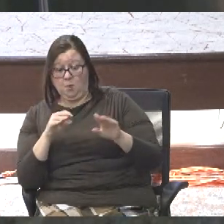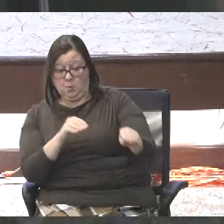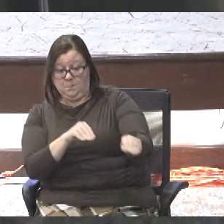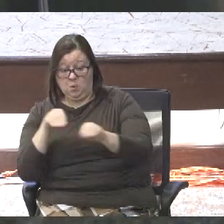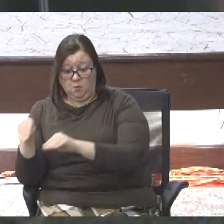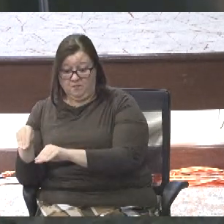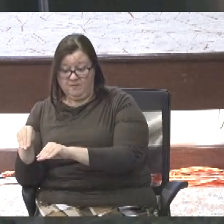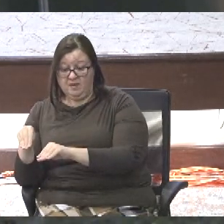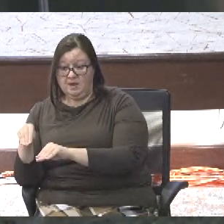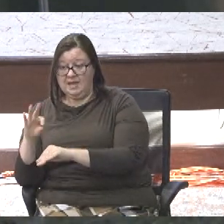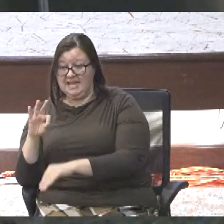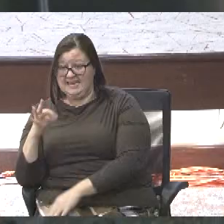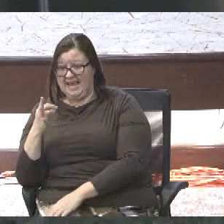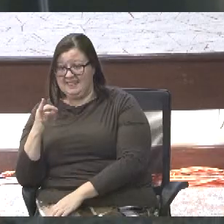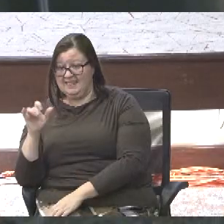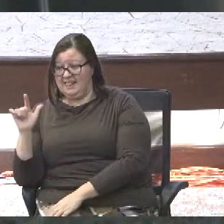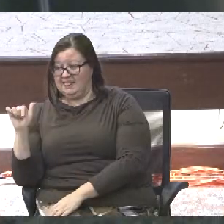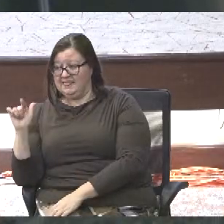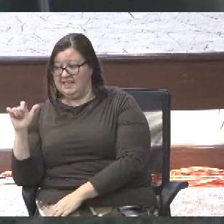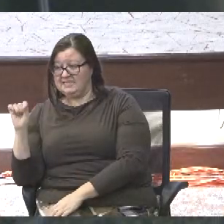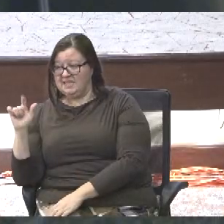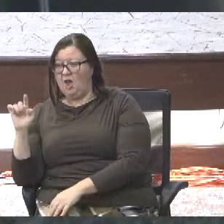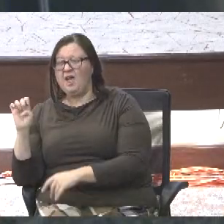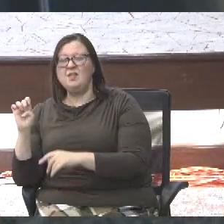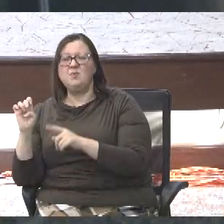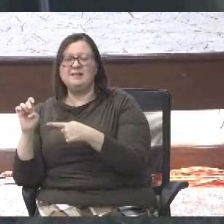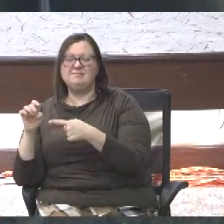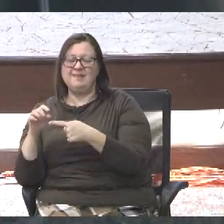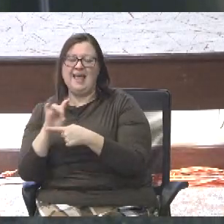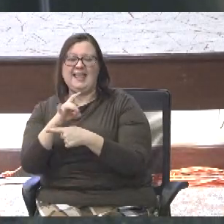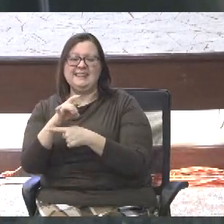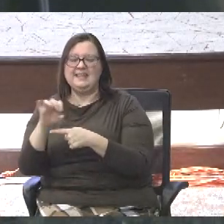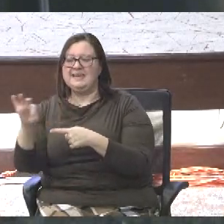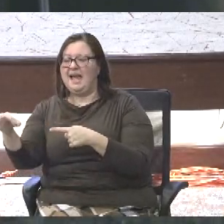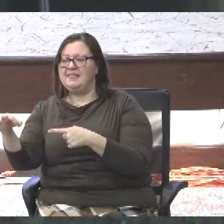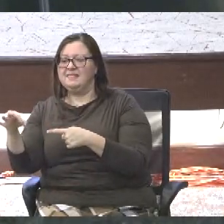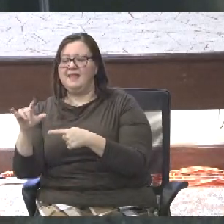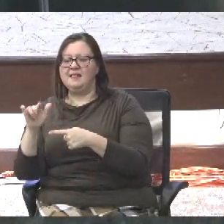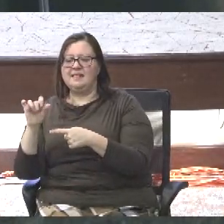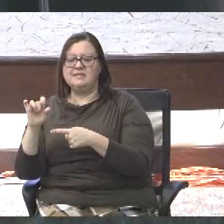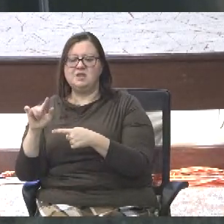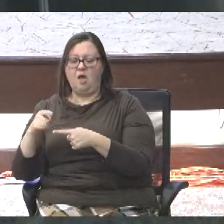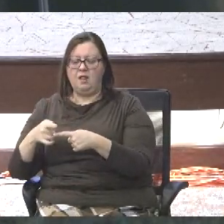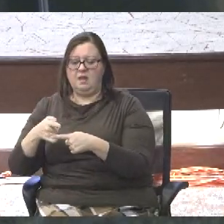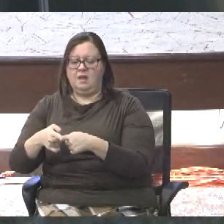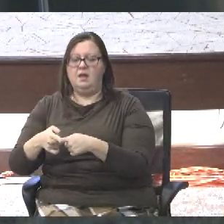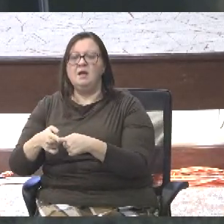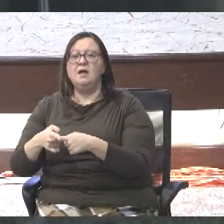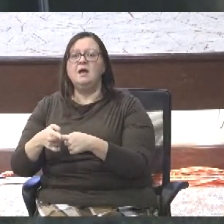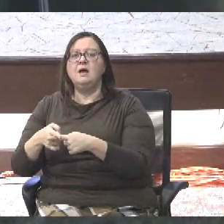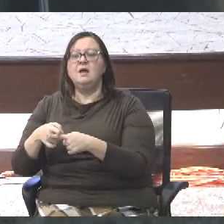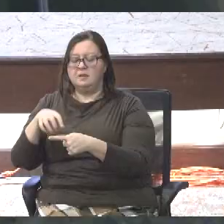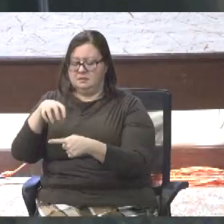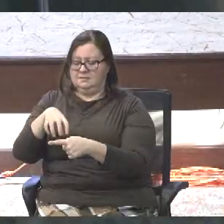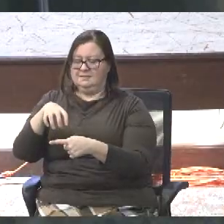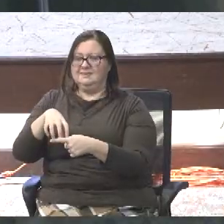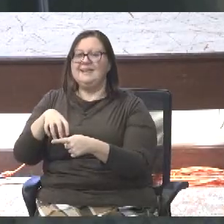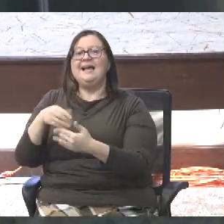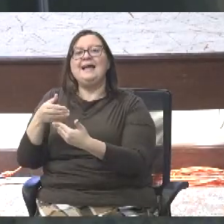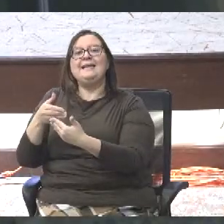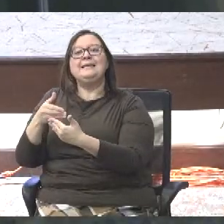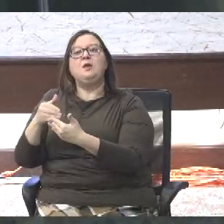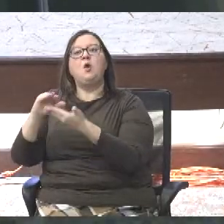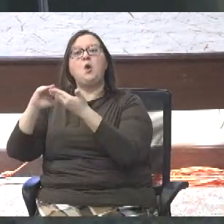on 9th and LaSalle, between 8th and 9th and LaSalle, which will be next to the Community Projects